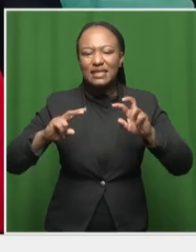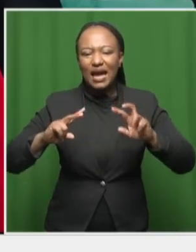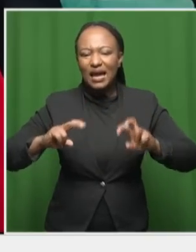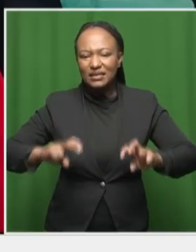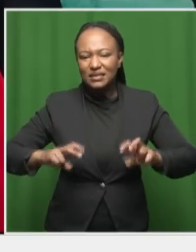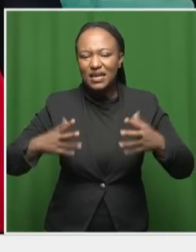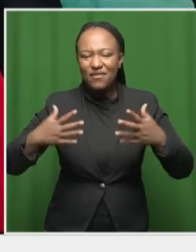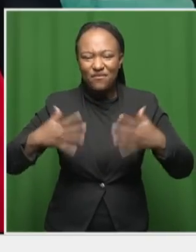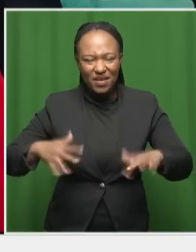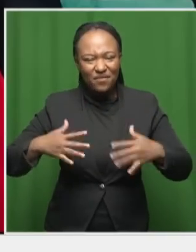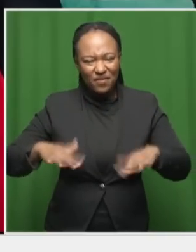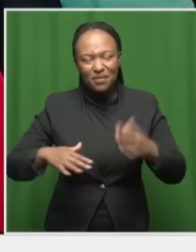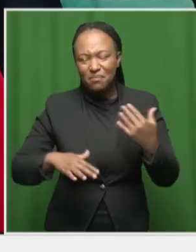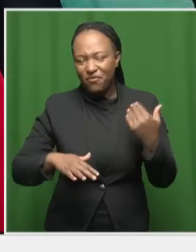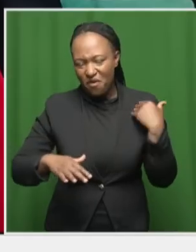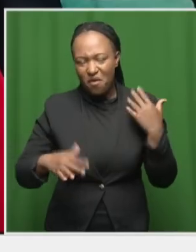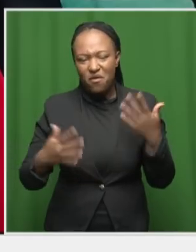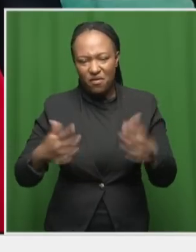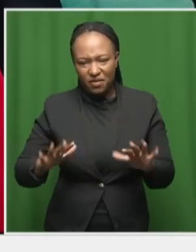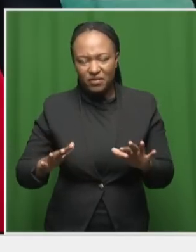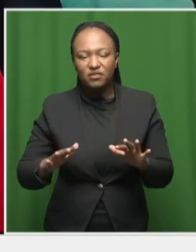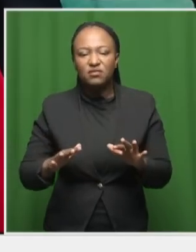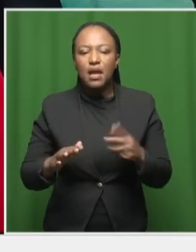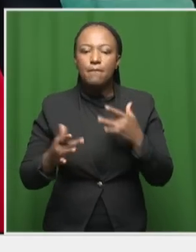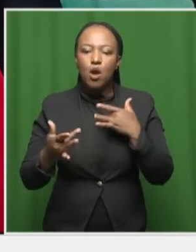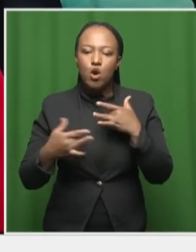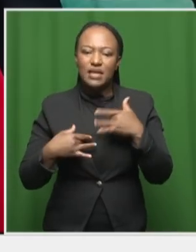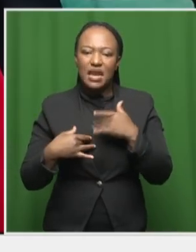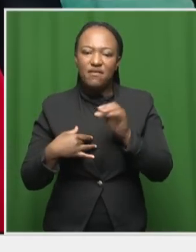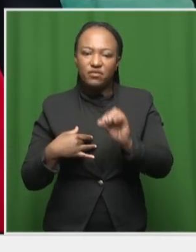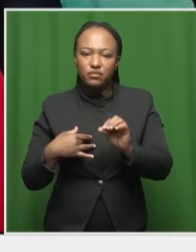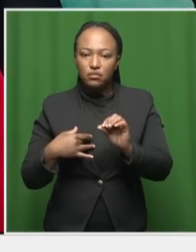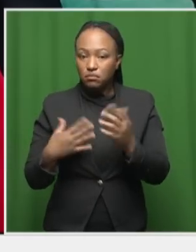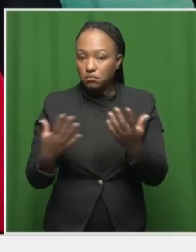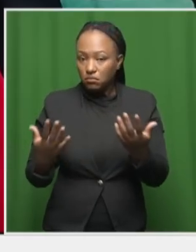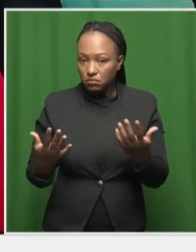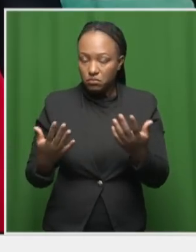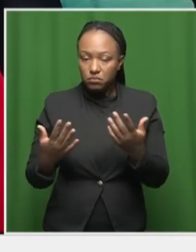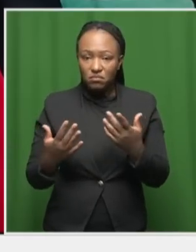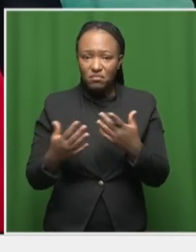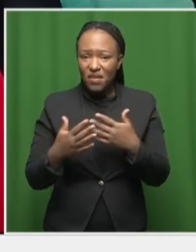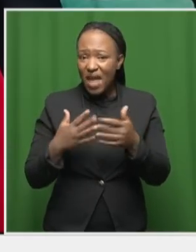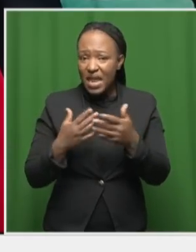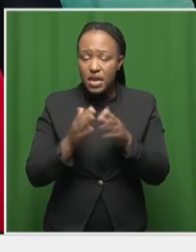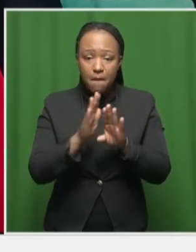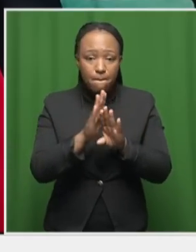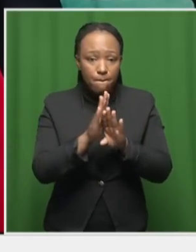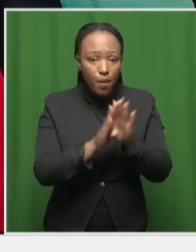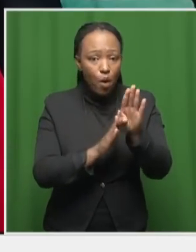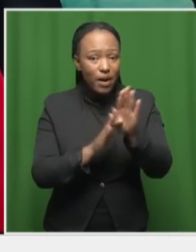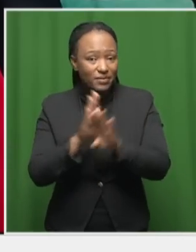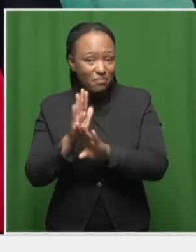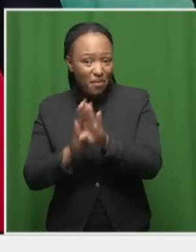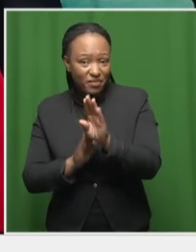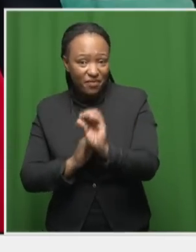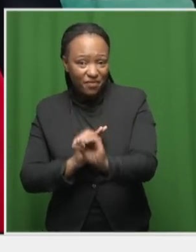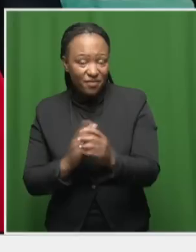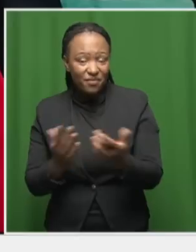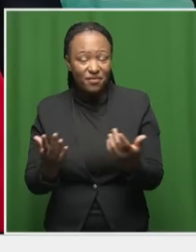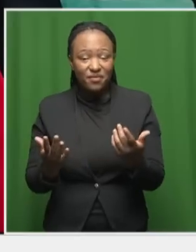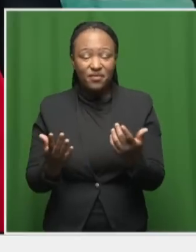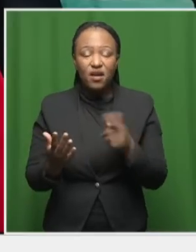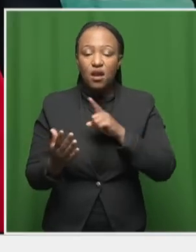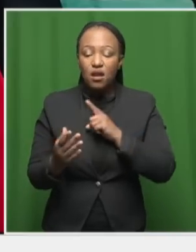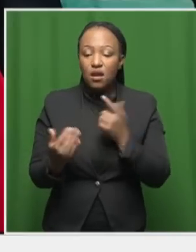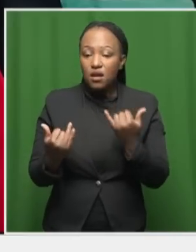before, Nick. And I'm just concerned about whether we are making significant progress because when it